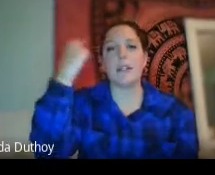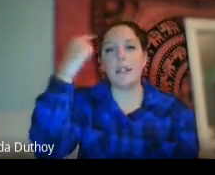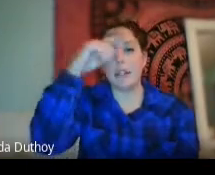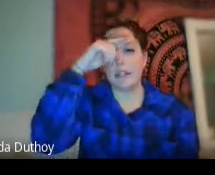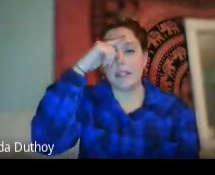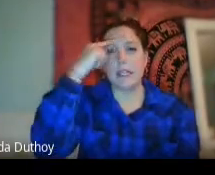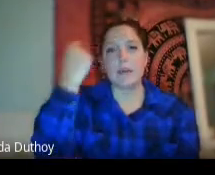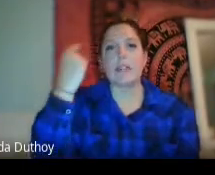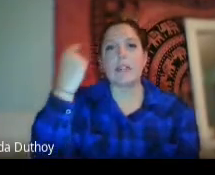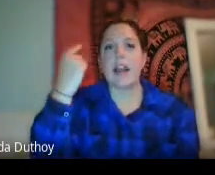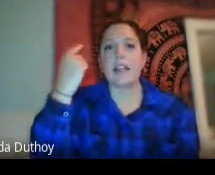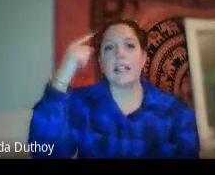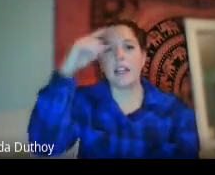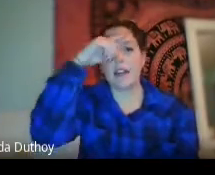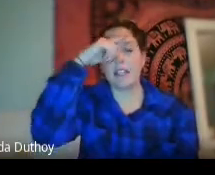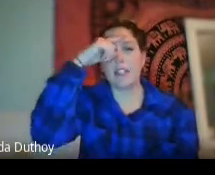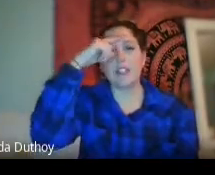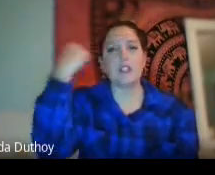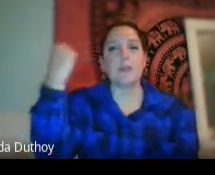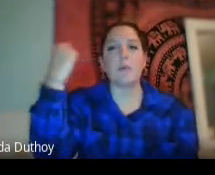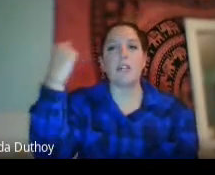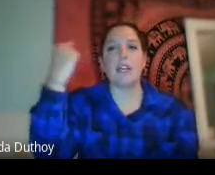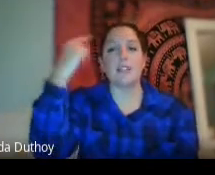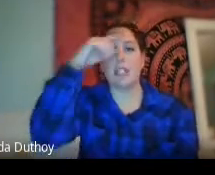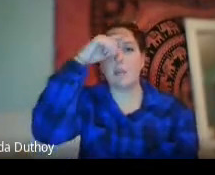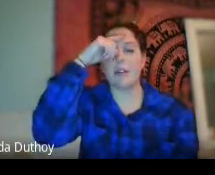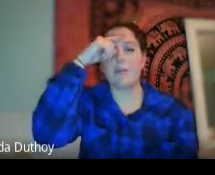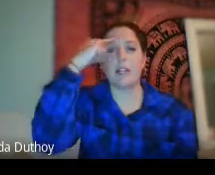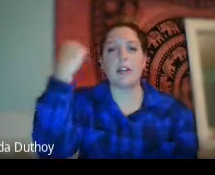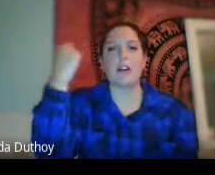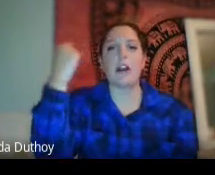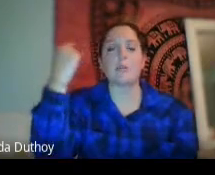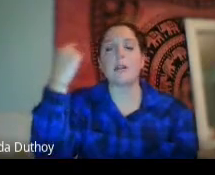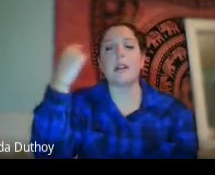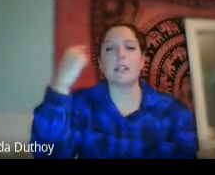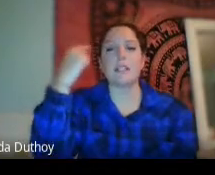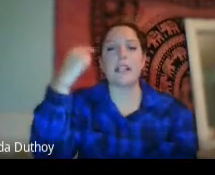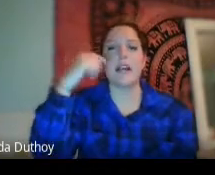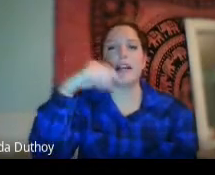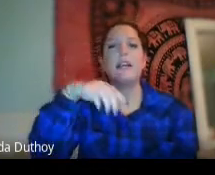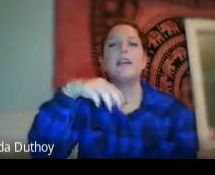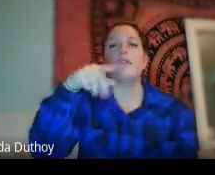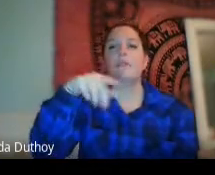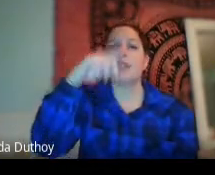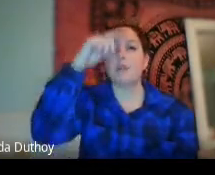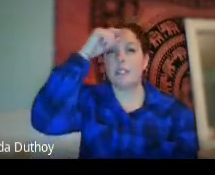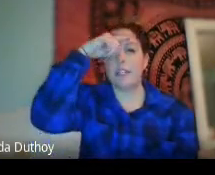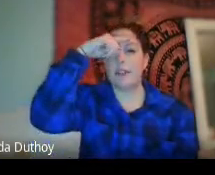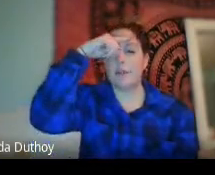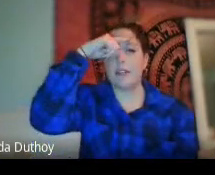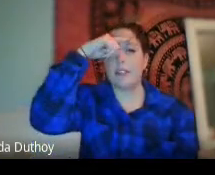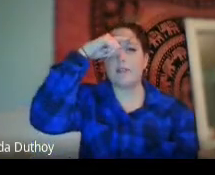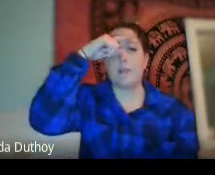well. Think about that. If I just do my 1 hand shape and bring it across, what color is that? Summer